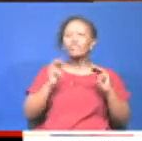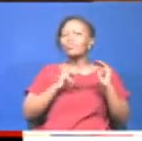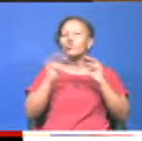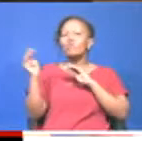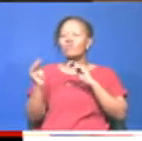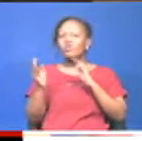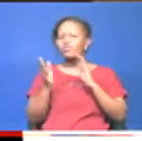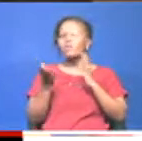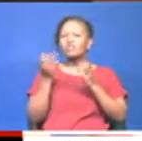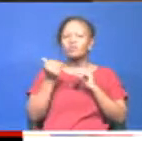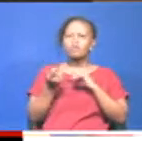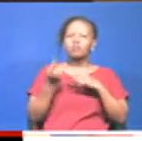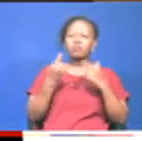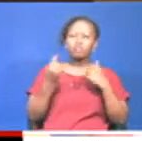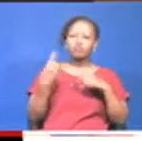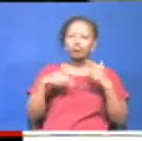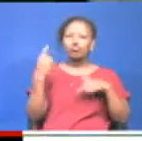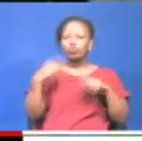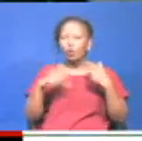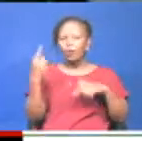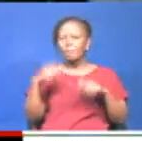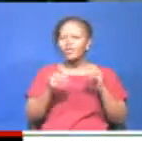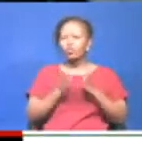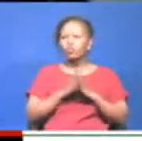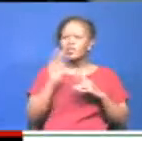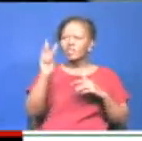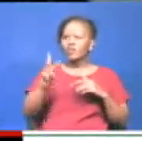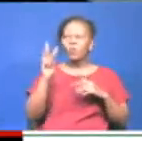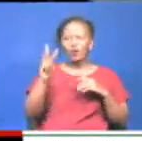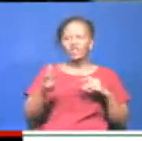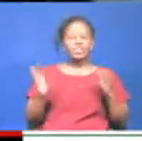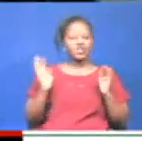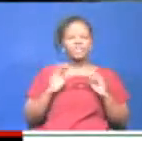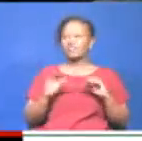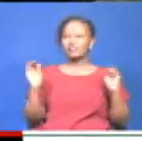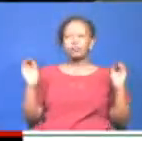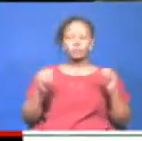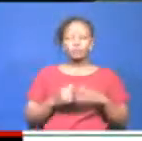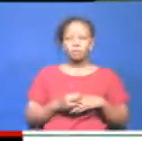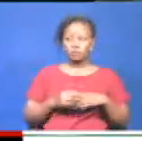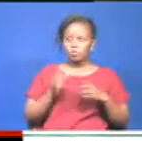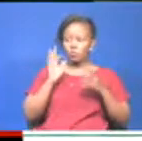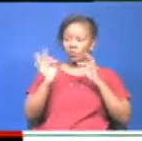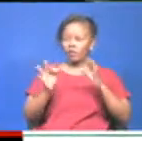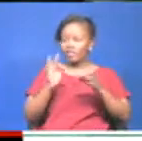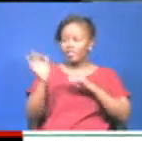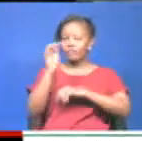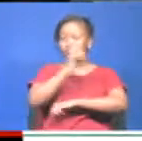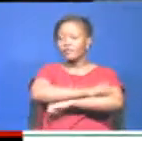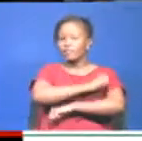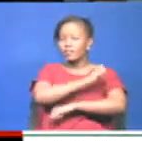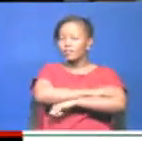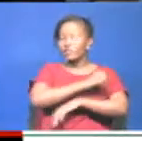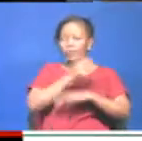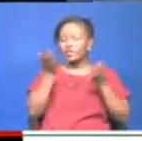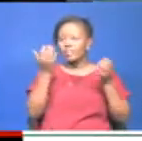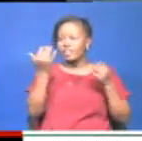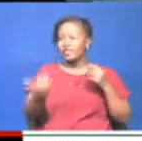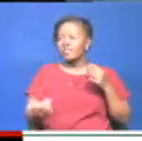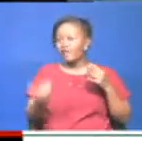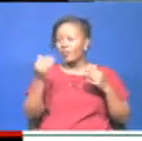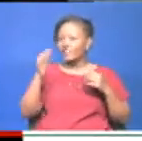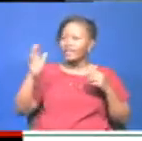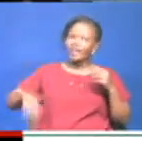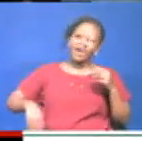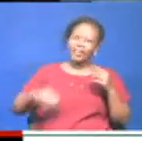Wajir, na Wajiri wako na shida tofauti na yetu. Lakini hata akiwa ni shule, mtoto wako yuko number 44 out of 47.